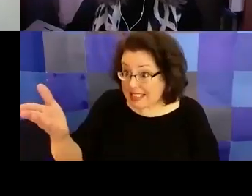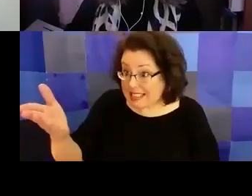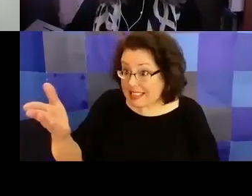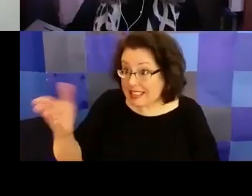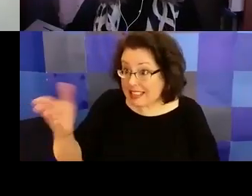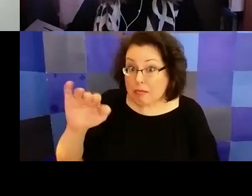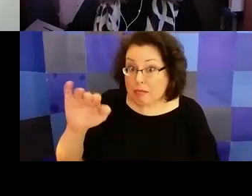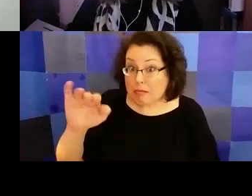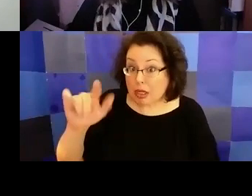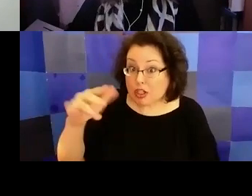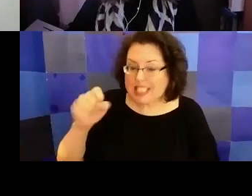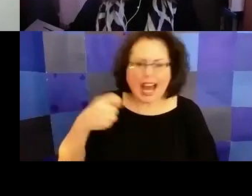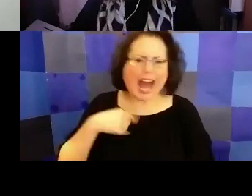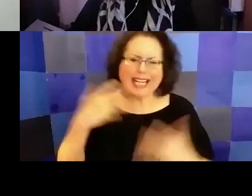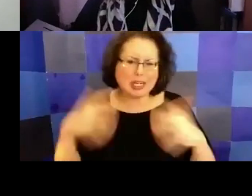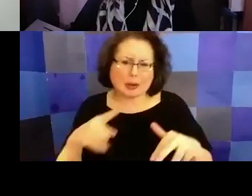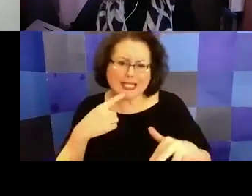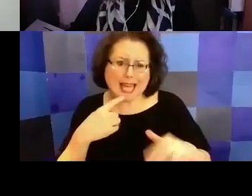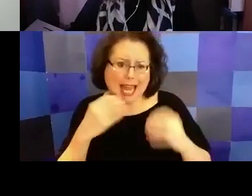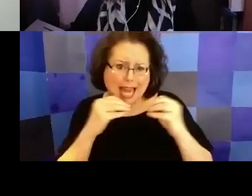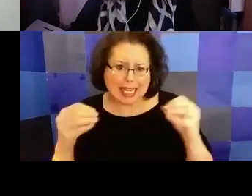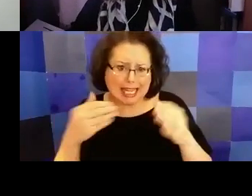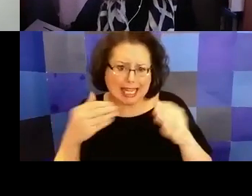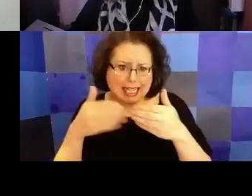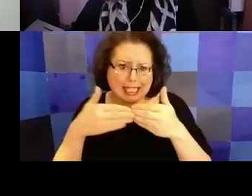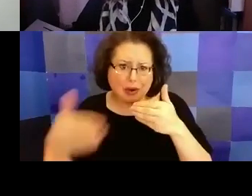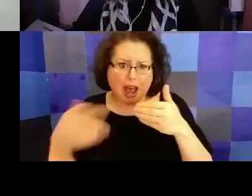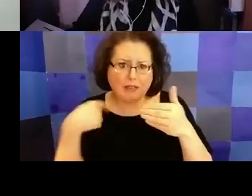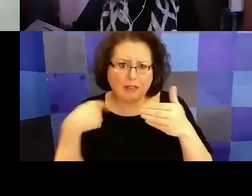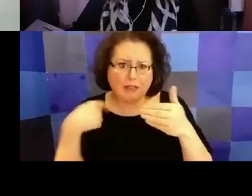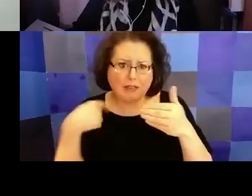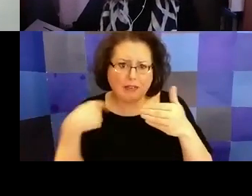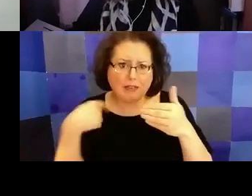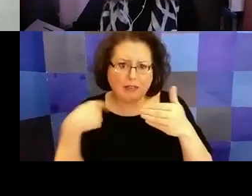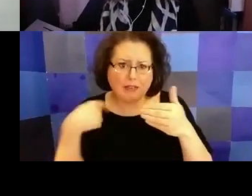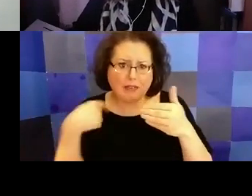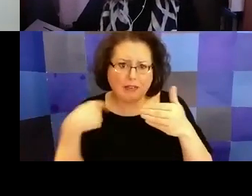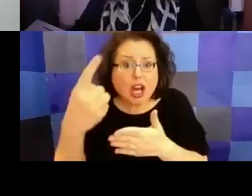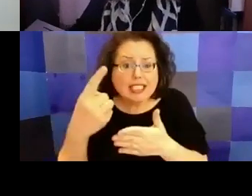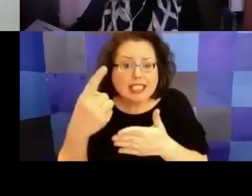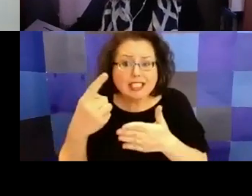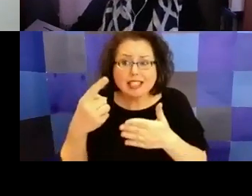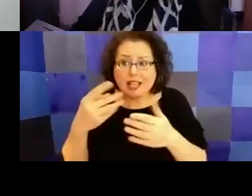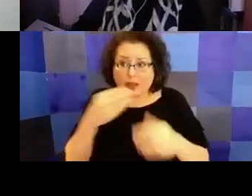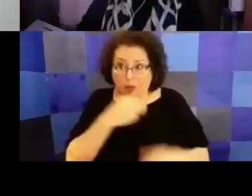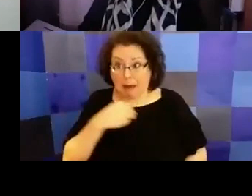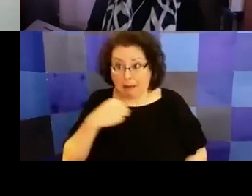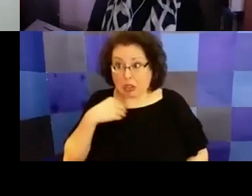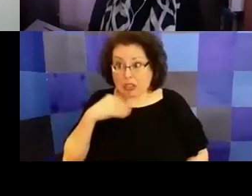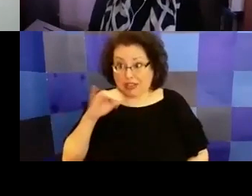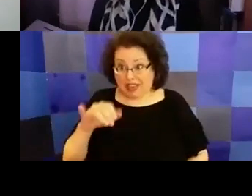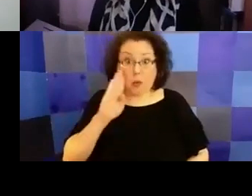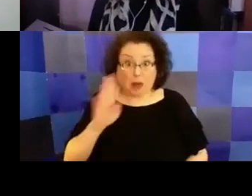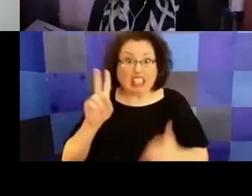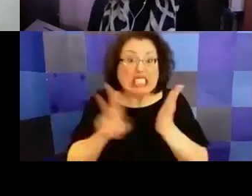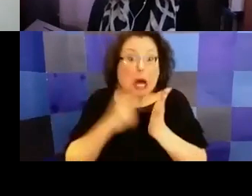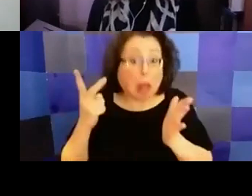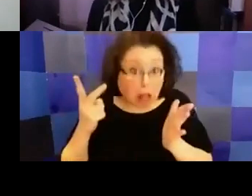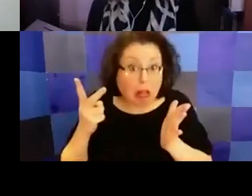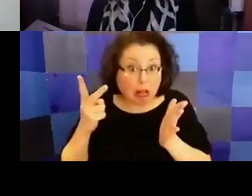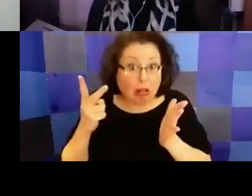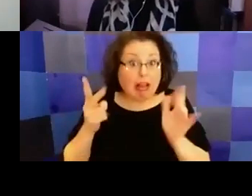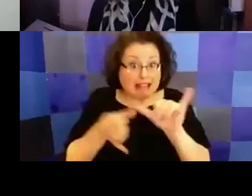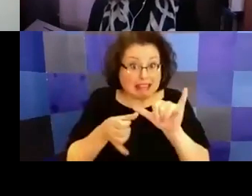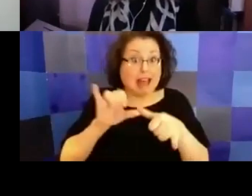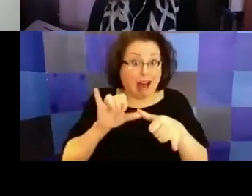it, but the commission, these are just the city members. It will probably double or something or so in size that it